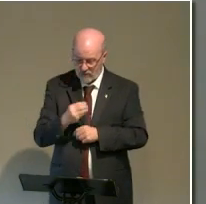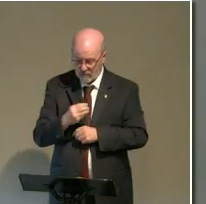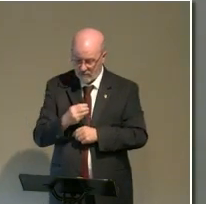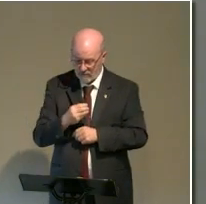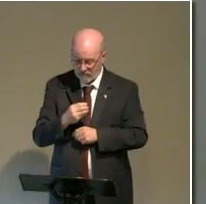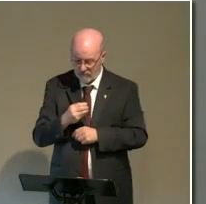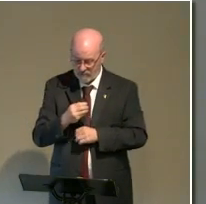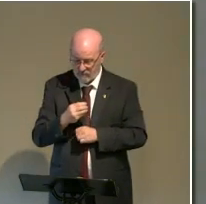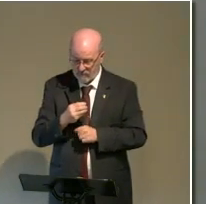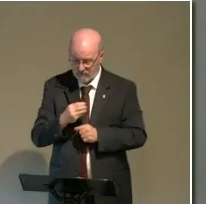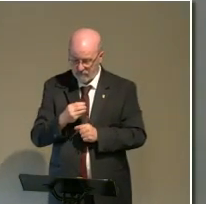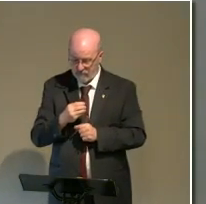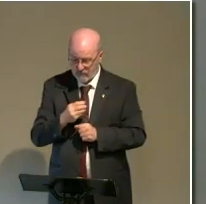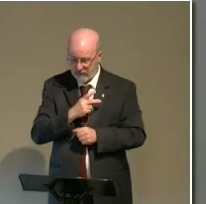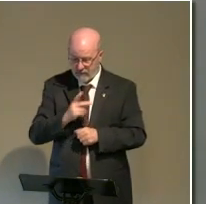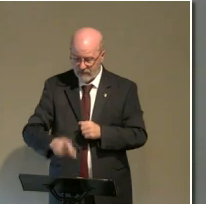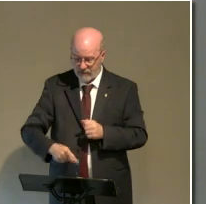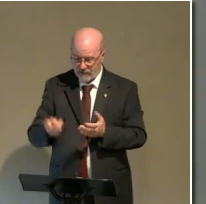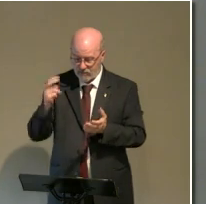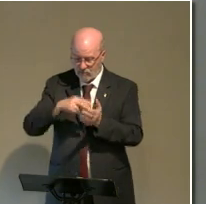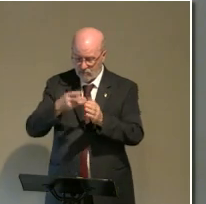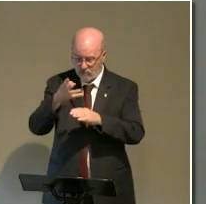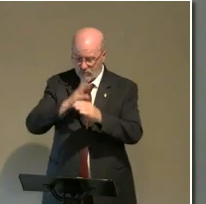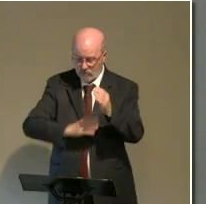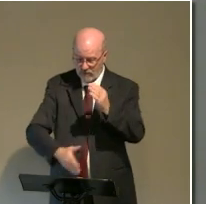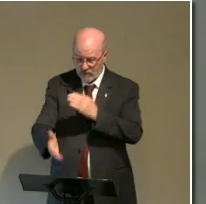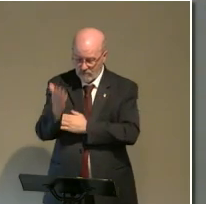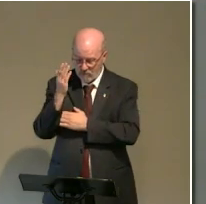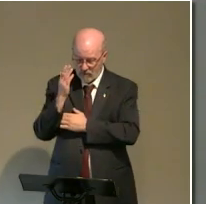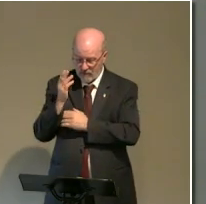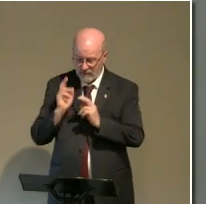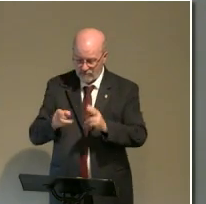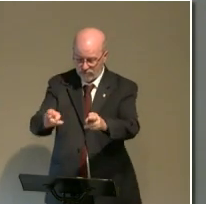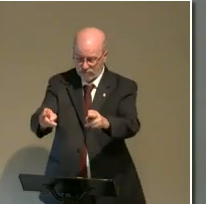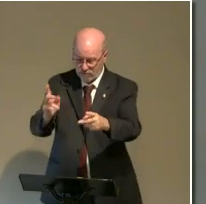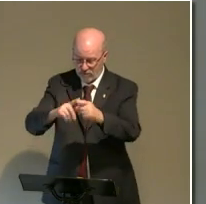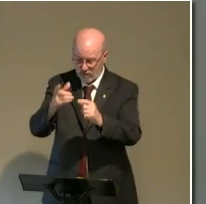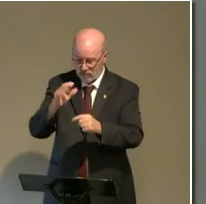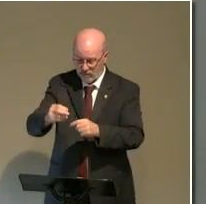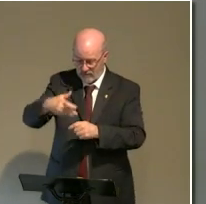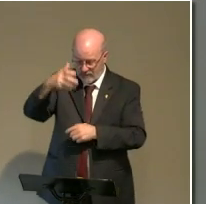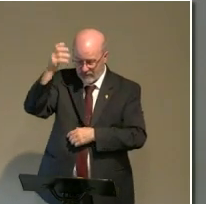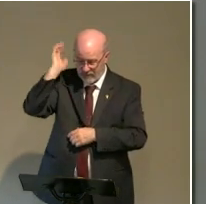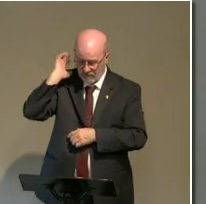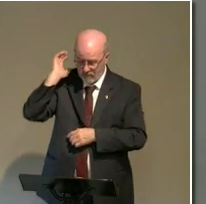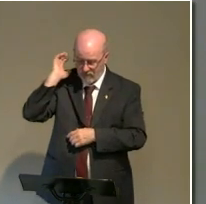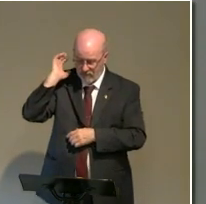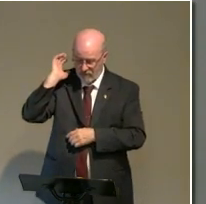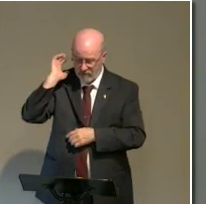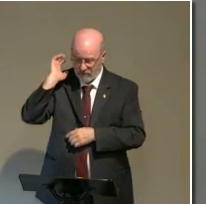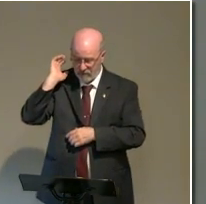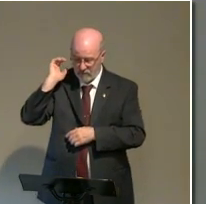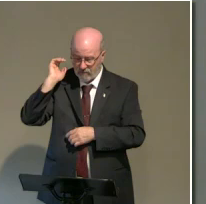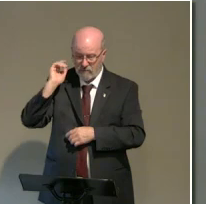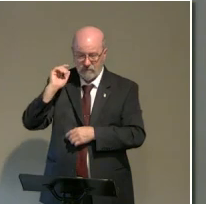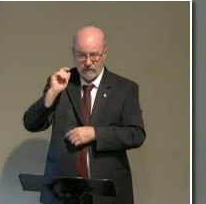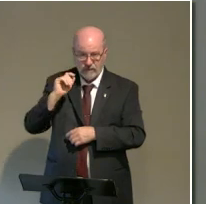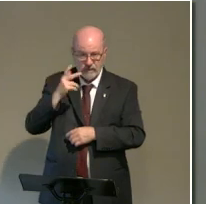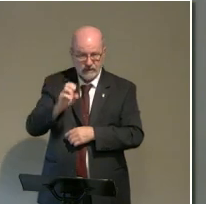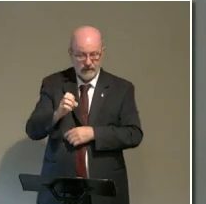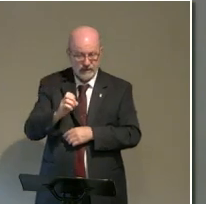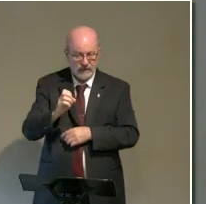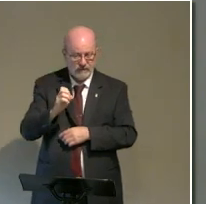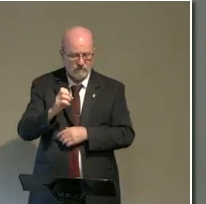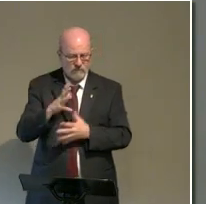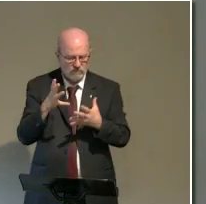went from him. Then the king arose very early in the morning and went in haste onto the den of lions. So he was